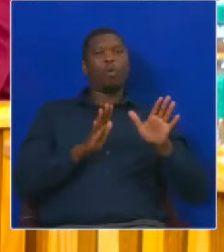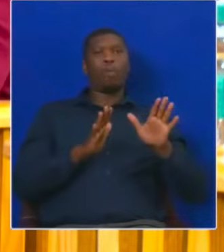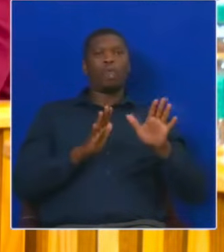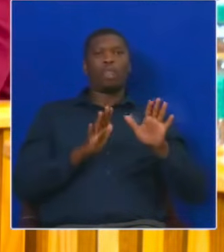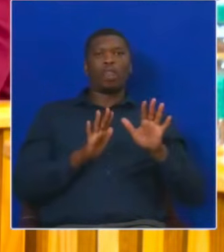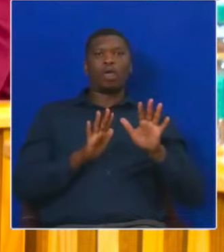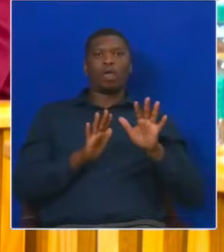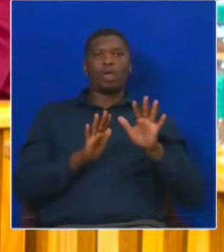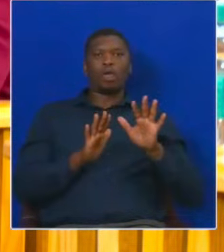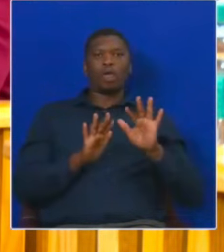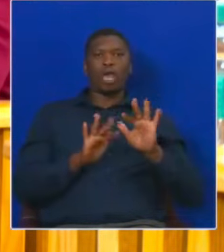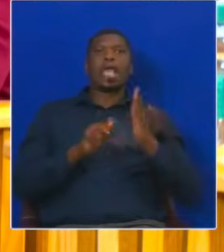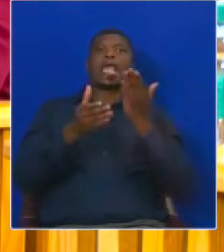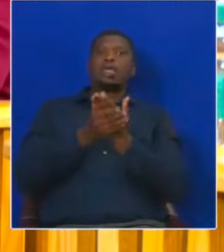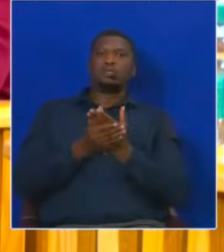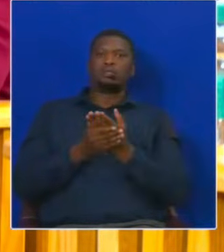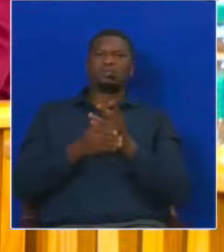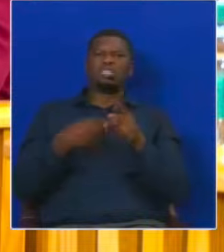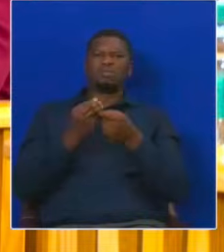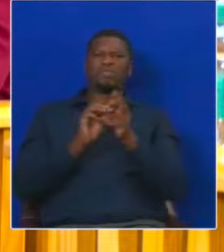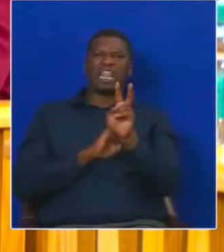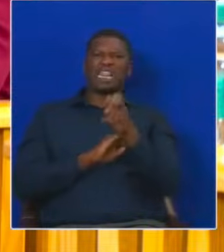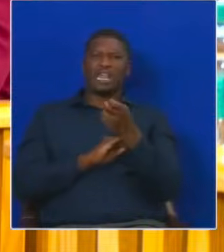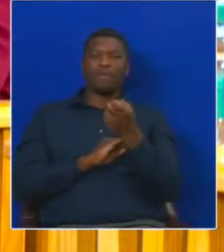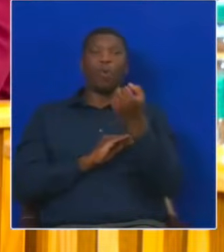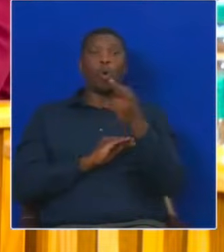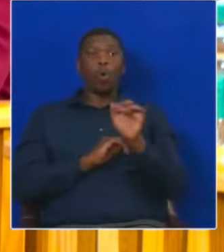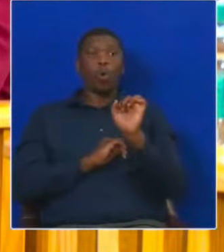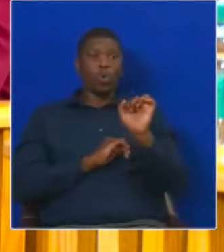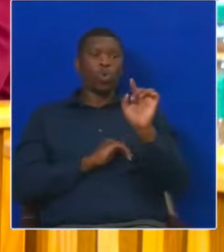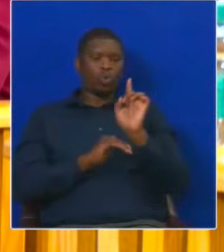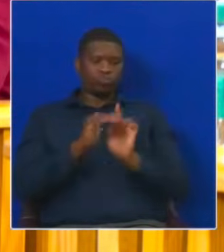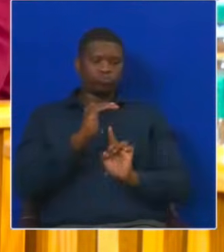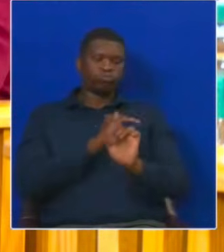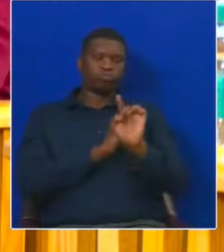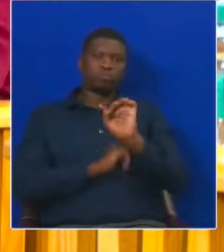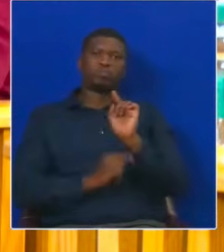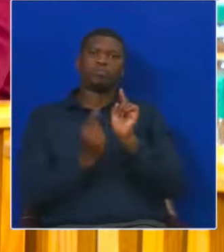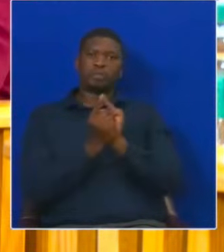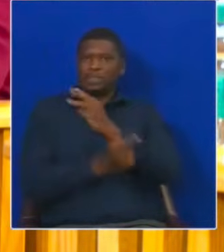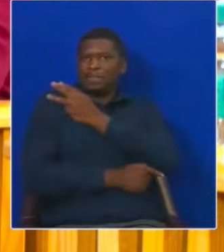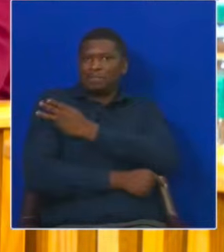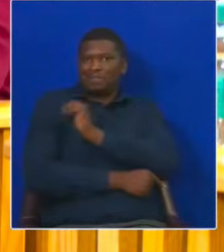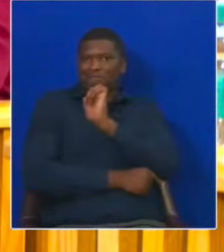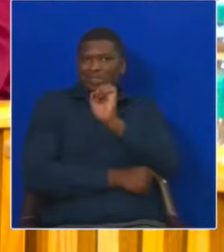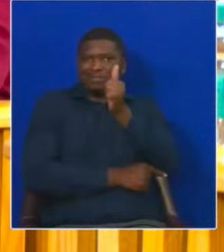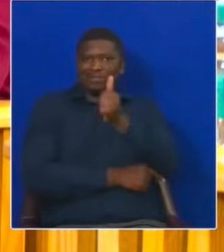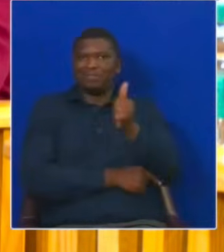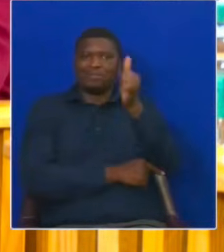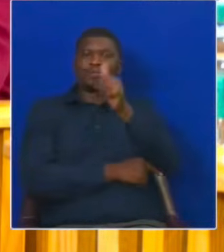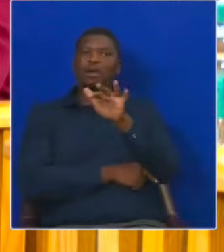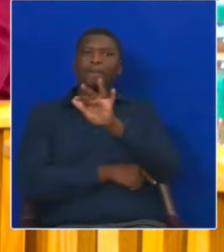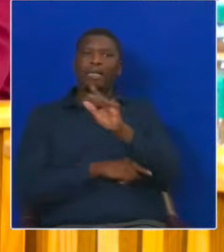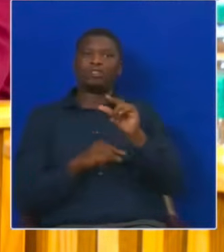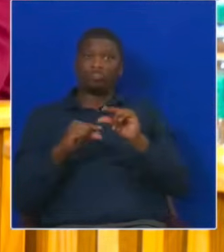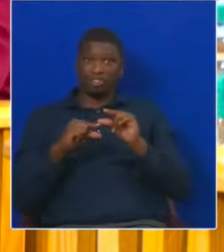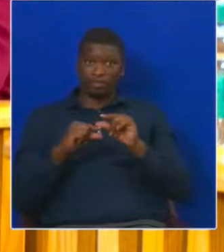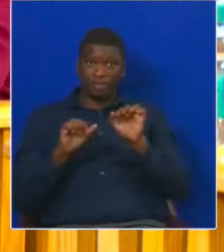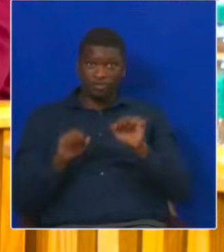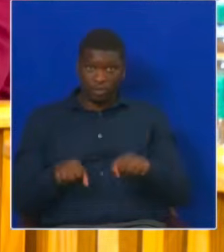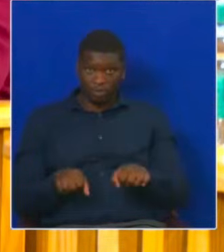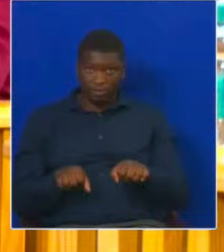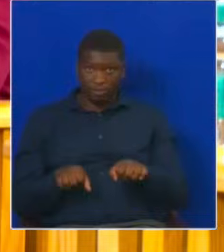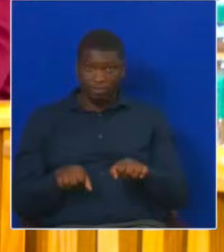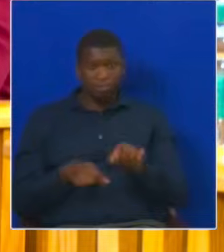work manager at Transnet. Is that correct? That is correct. Can I inquire whether any of